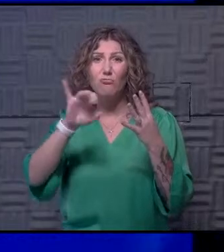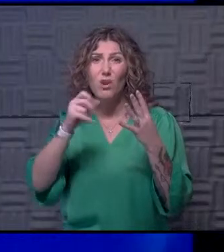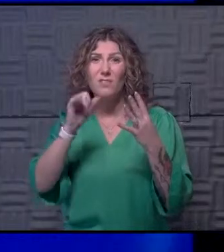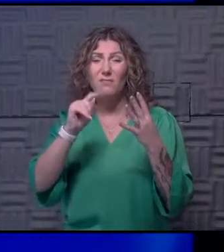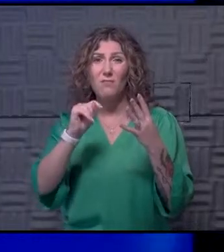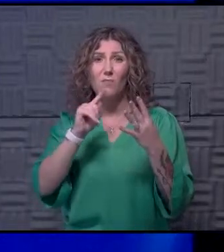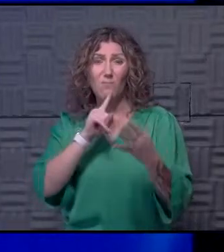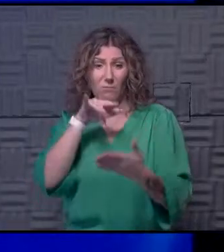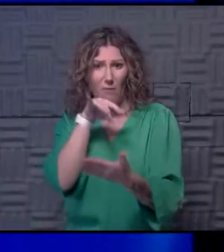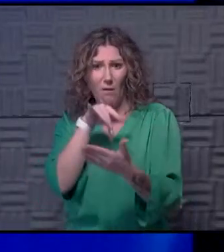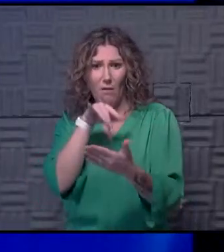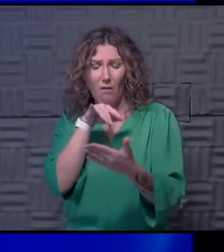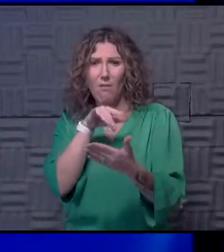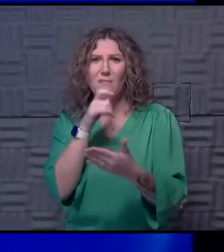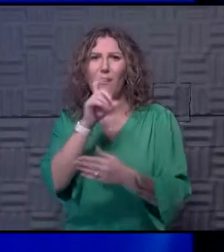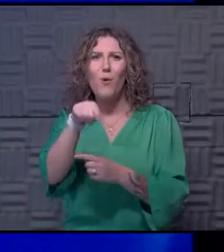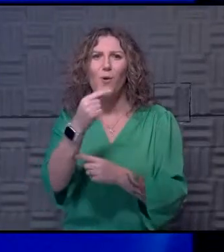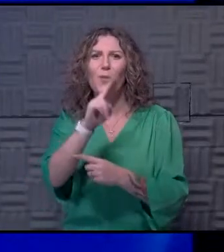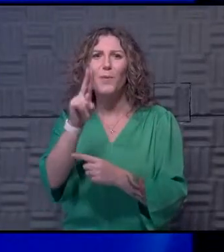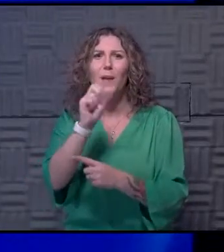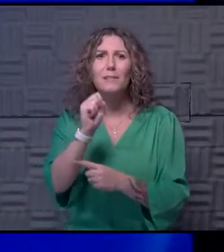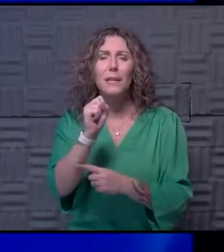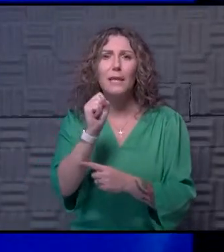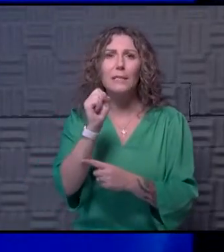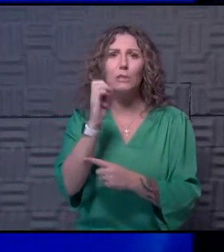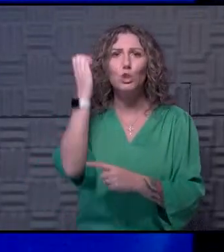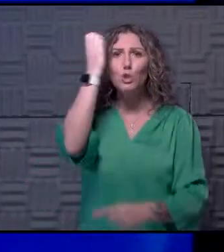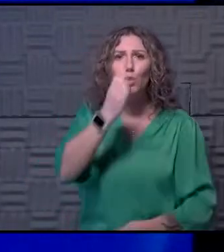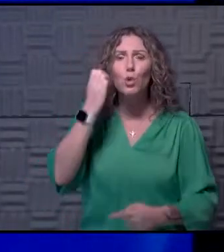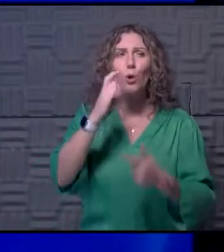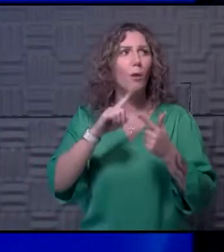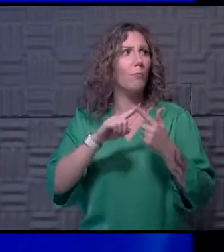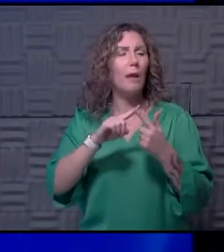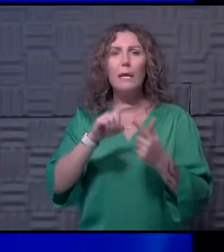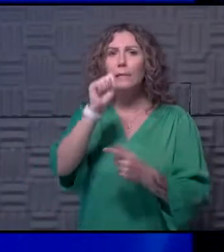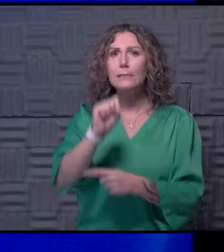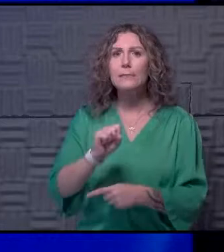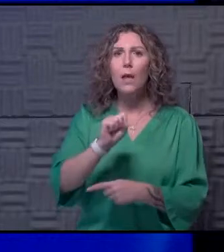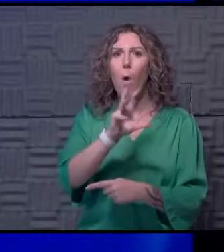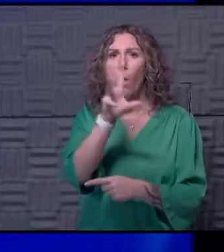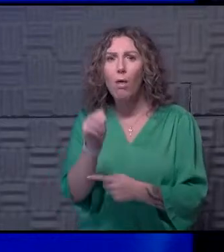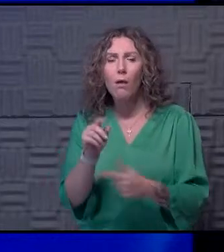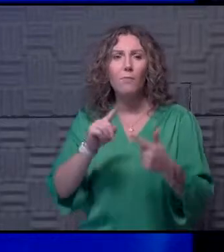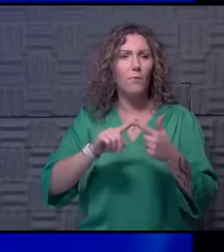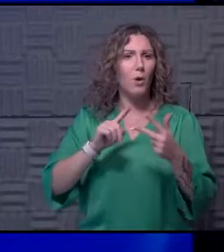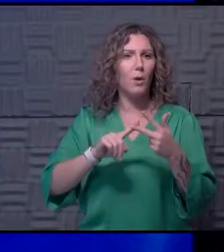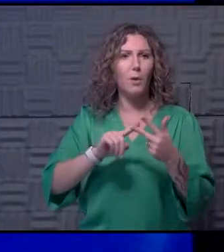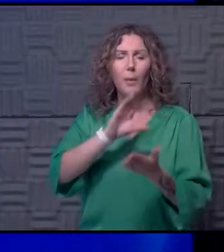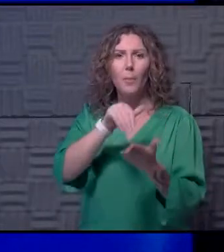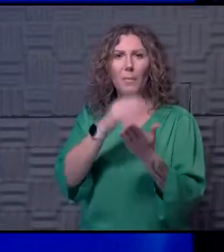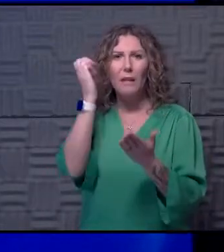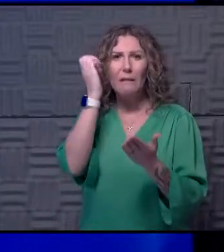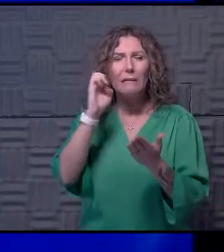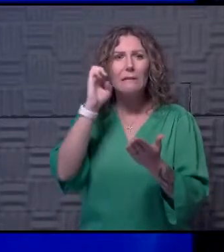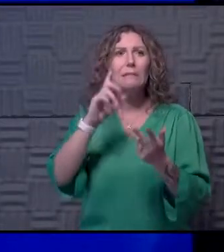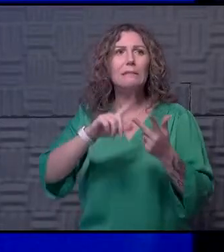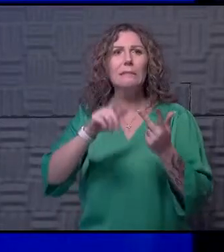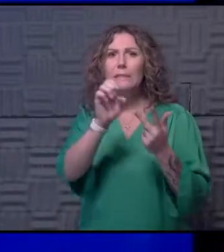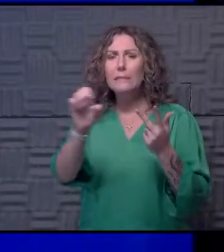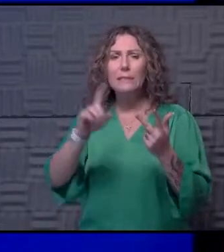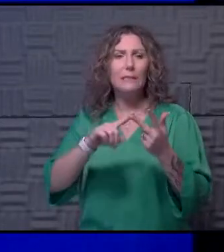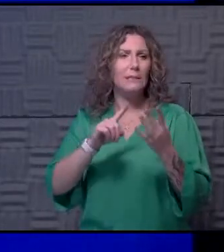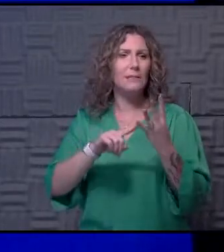States, but throughout Europe, in South Africa, in the Middle East, in South America, Brazil